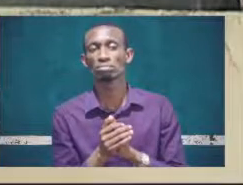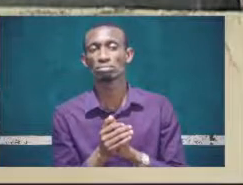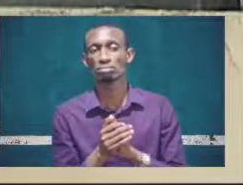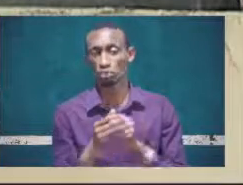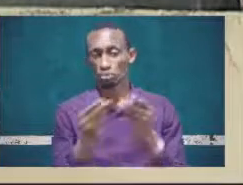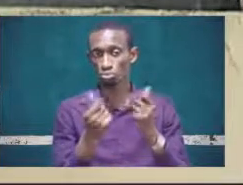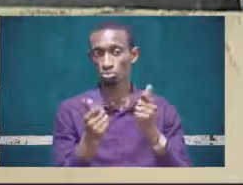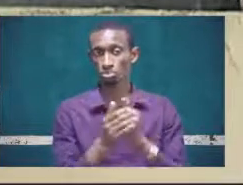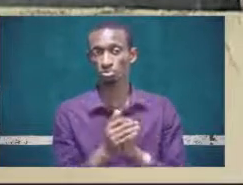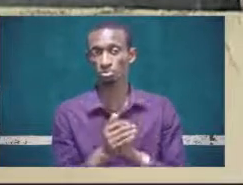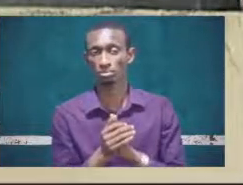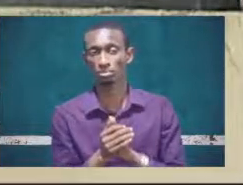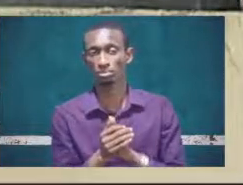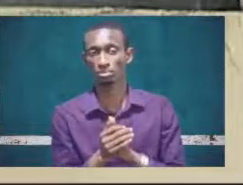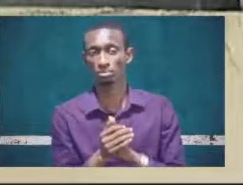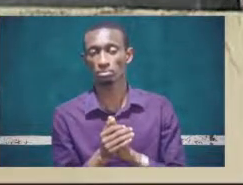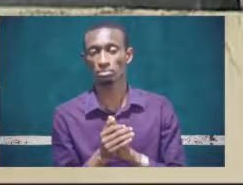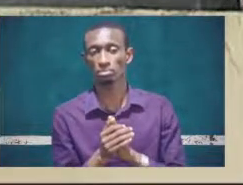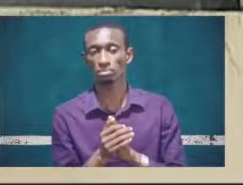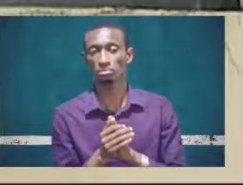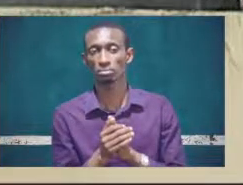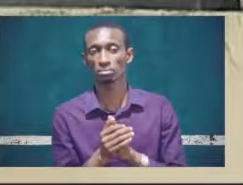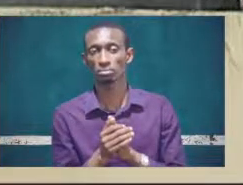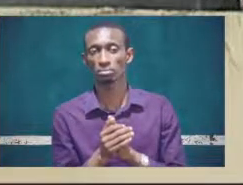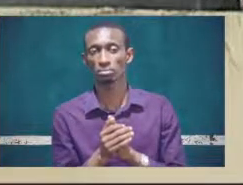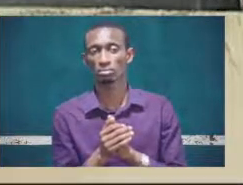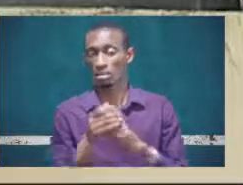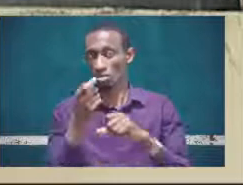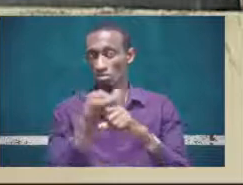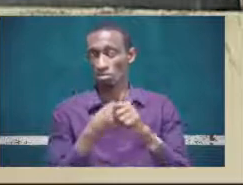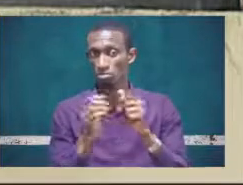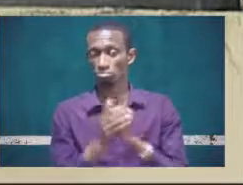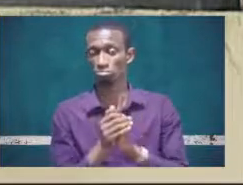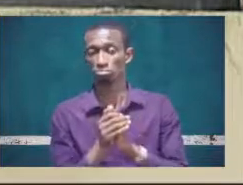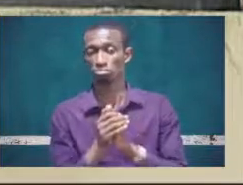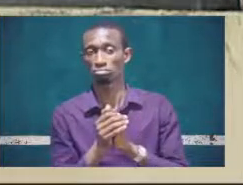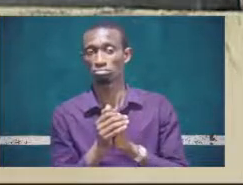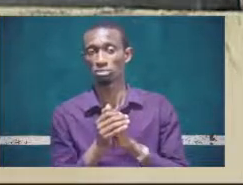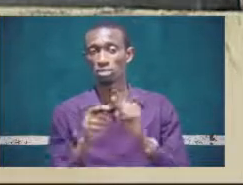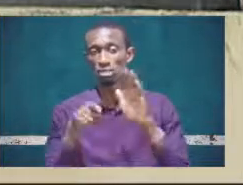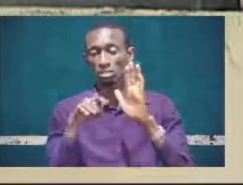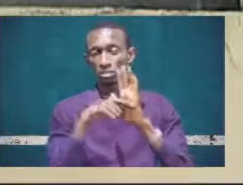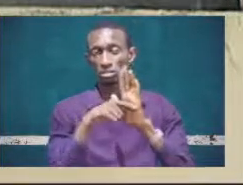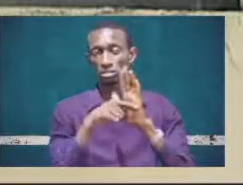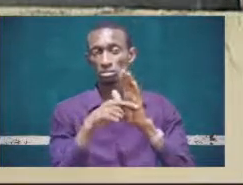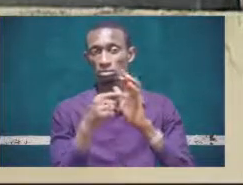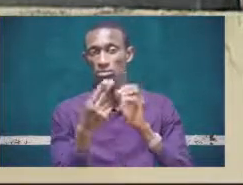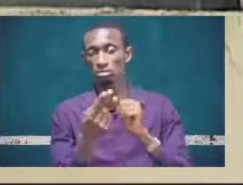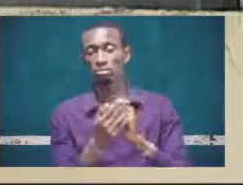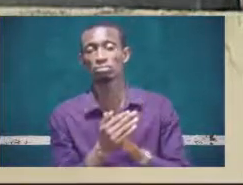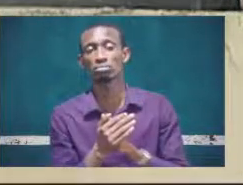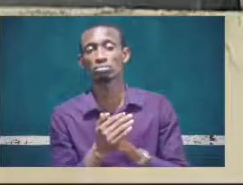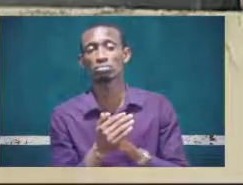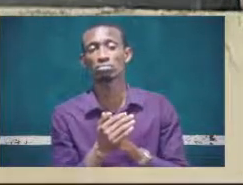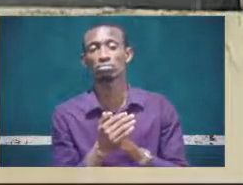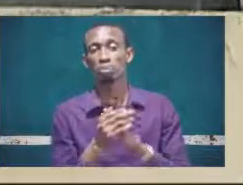to 0, it will be from -2 up to minus root of 3.